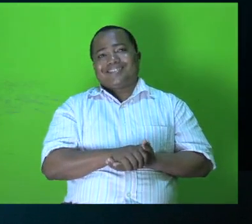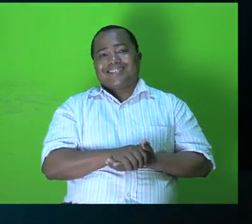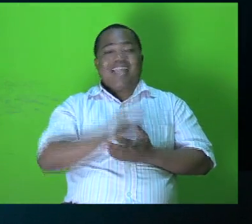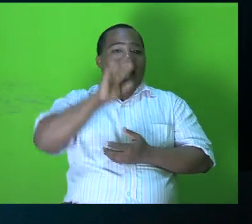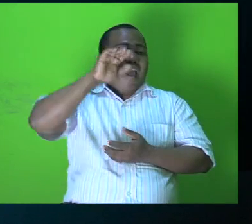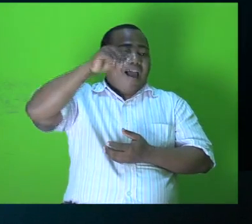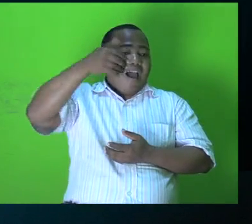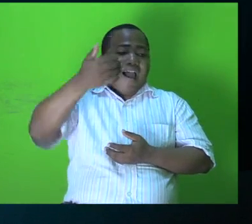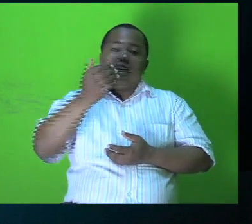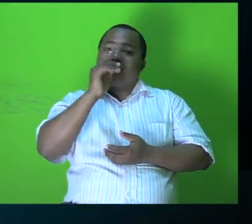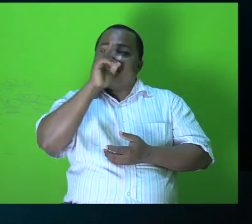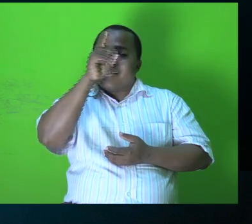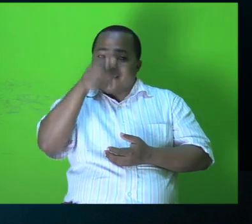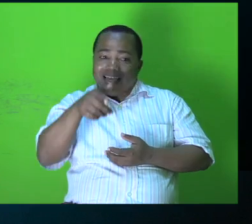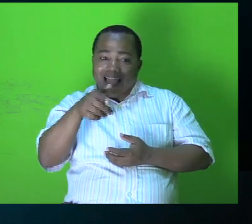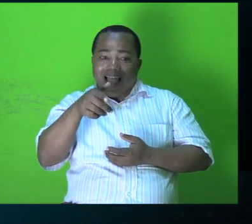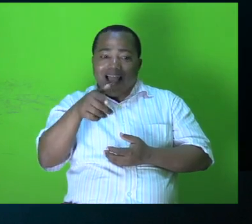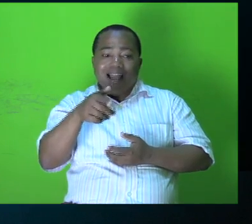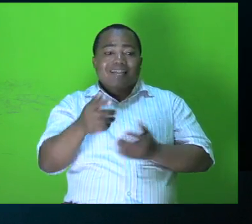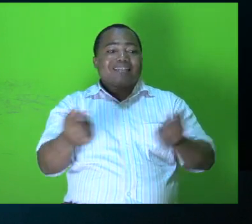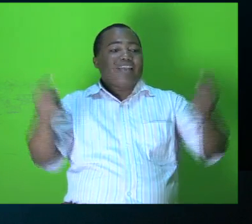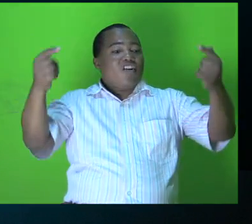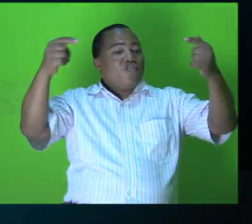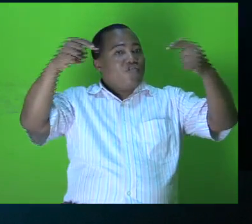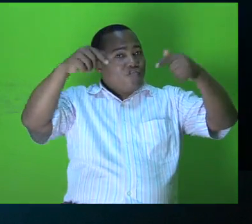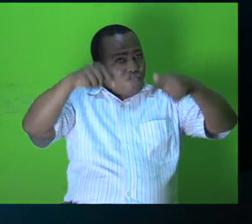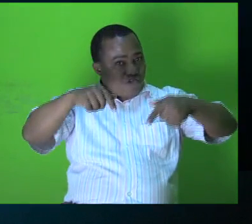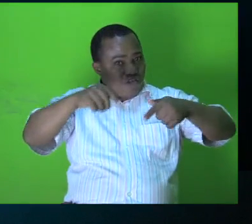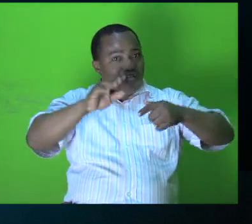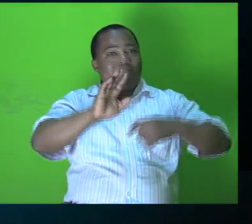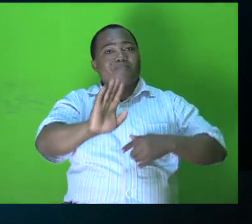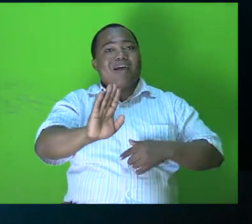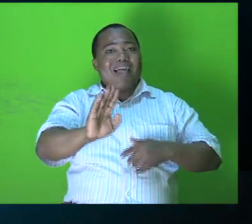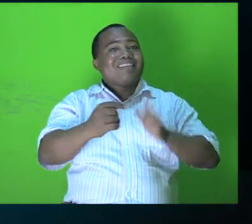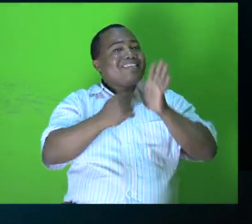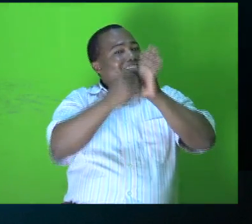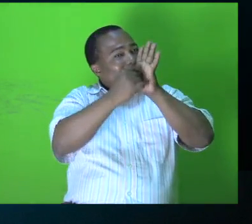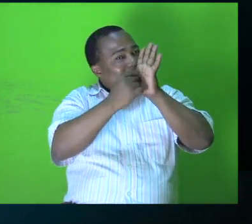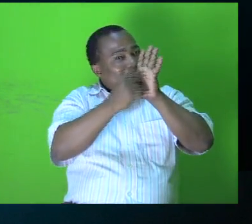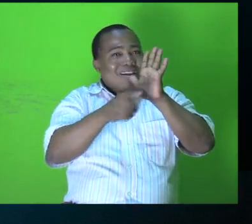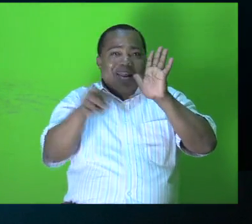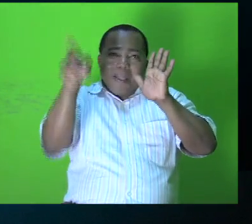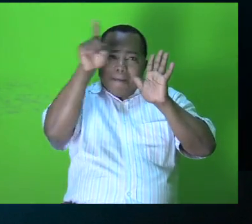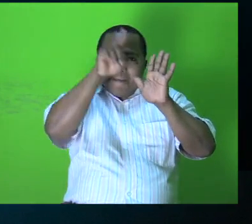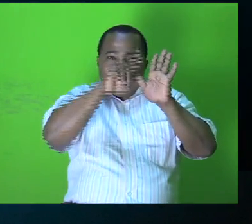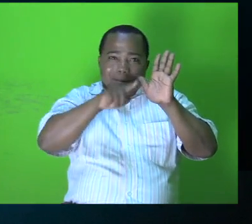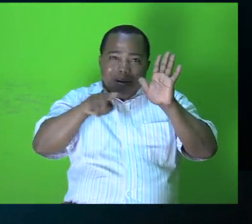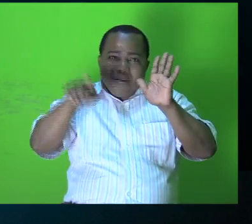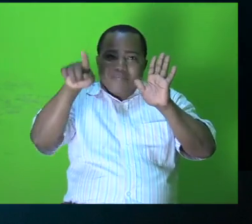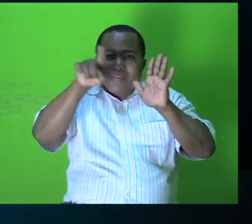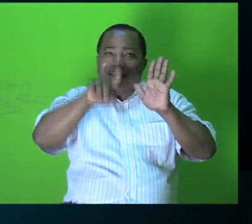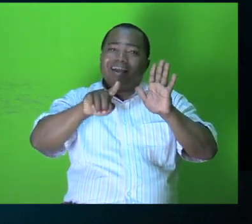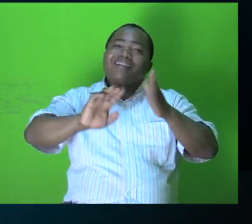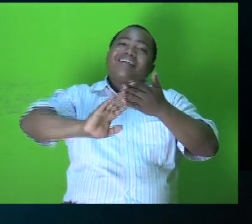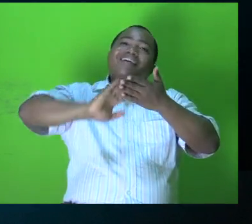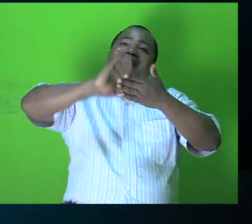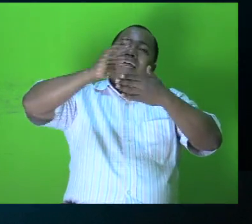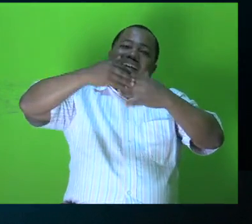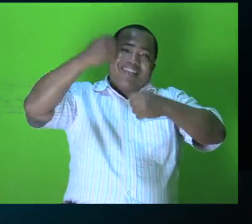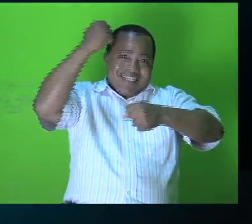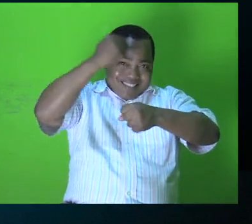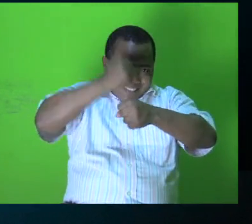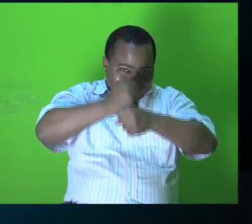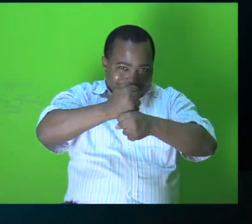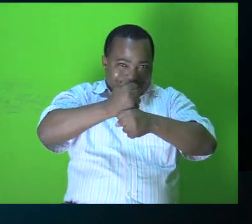After that, it is followed by the nuclear membrane reform